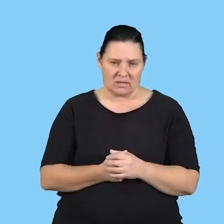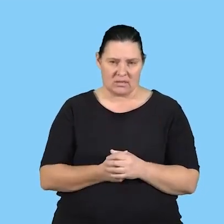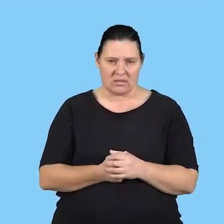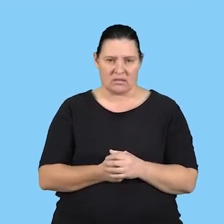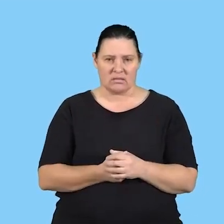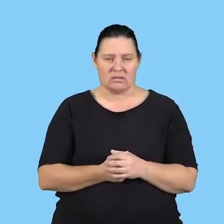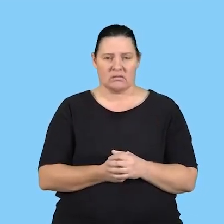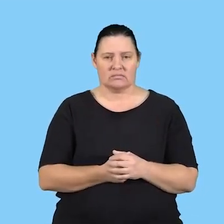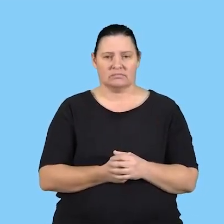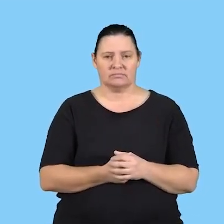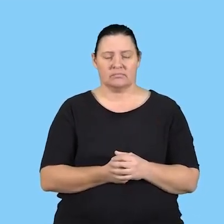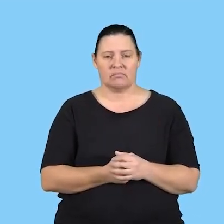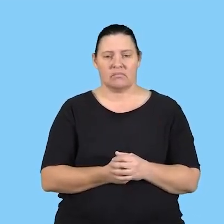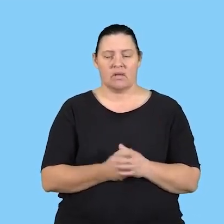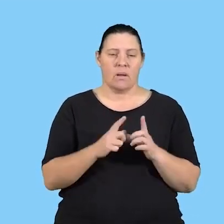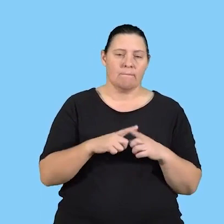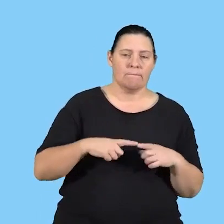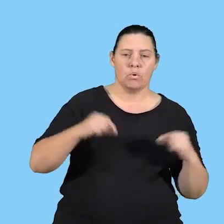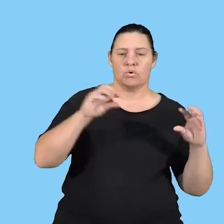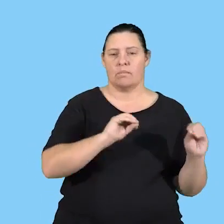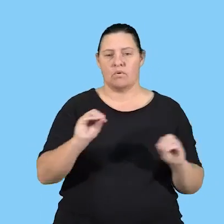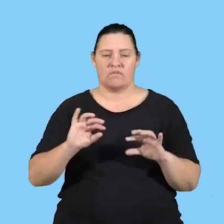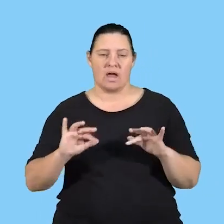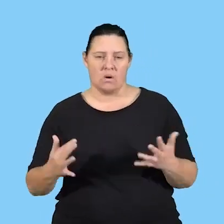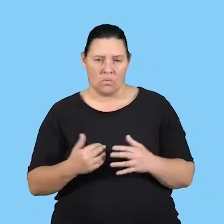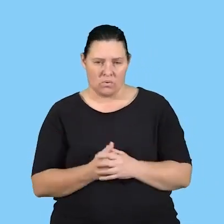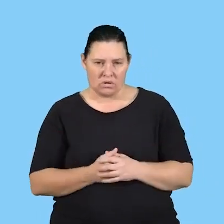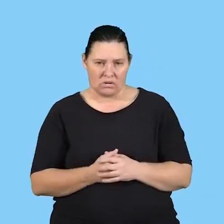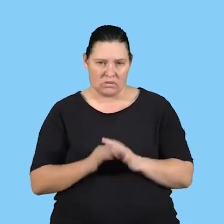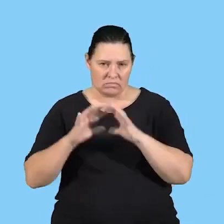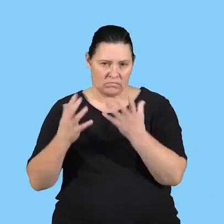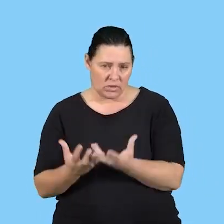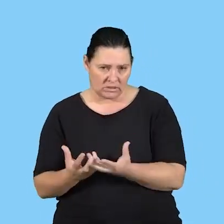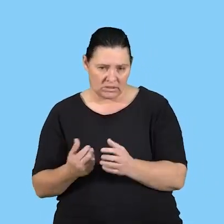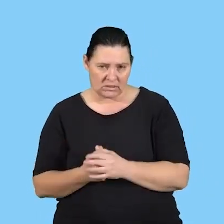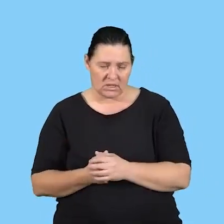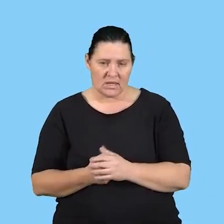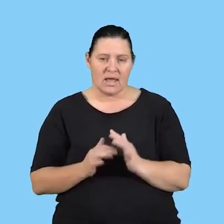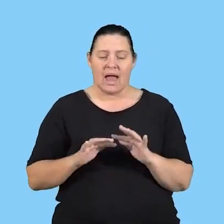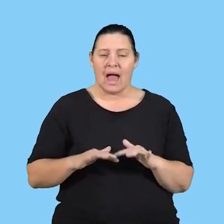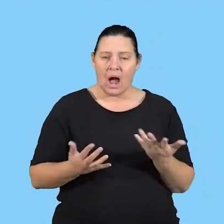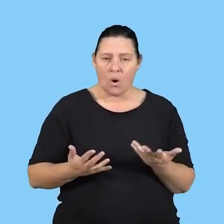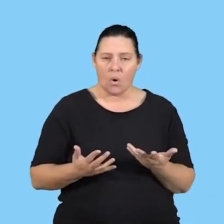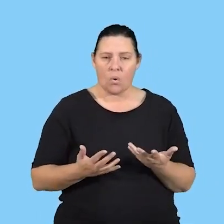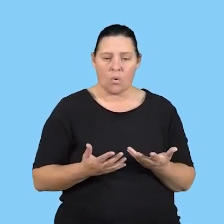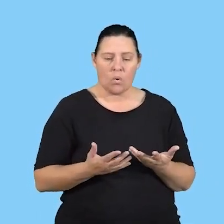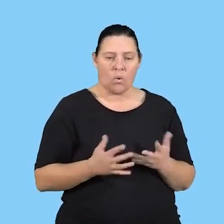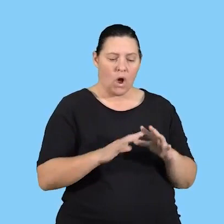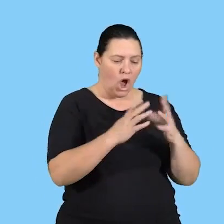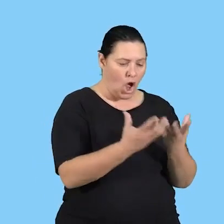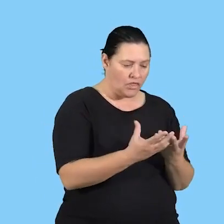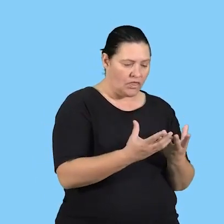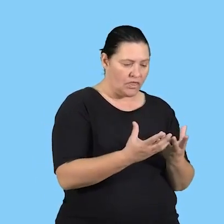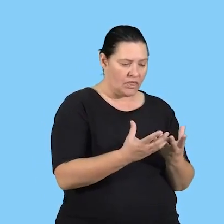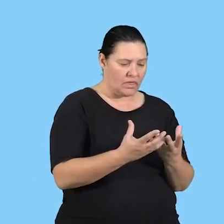words, how does the moon move around Earth, and how does the Earth move